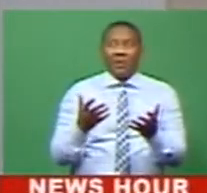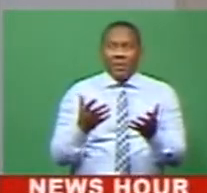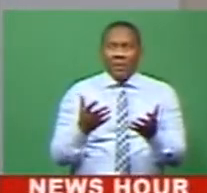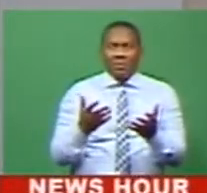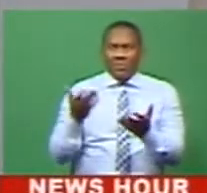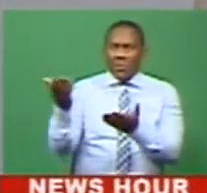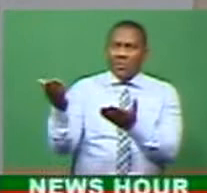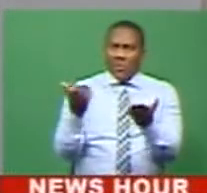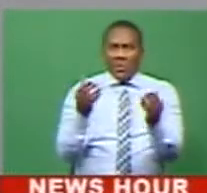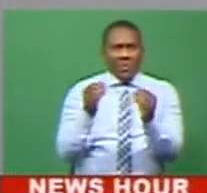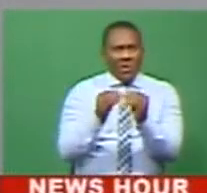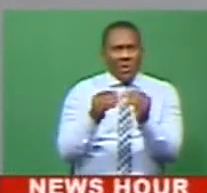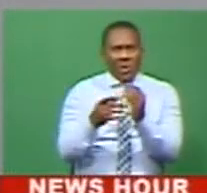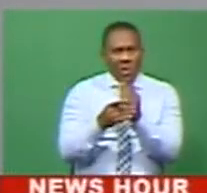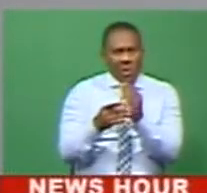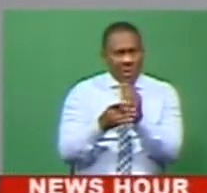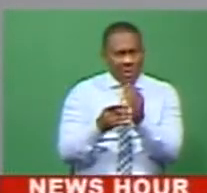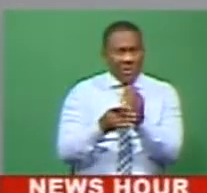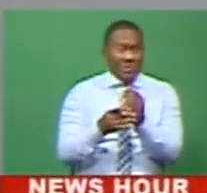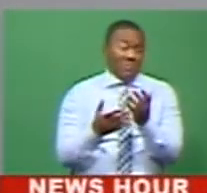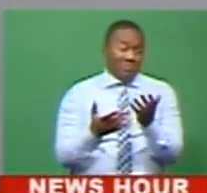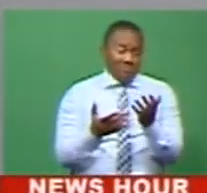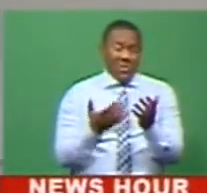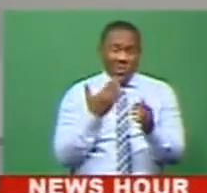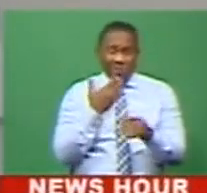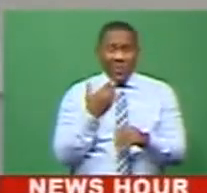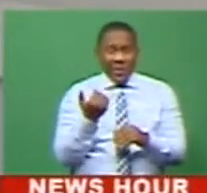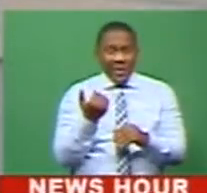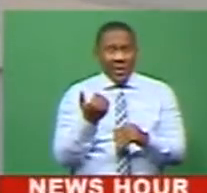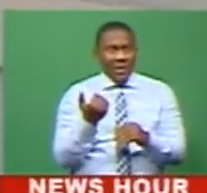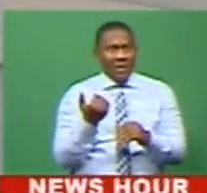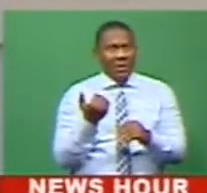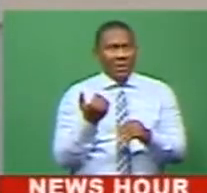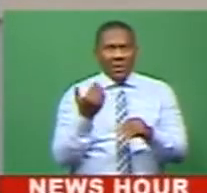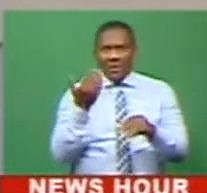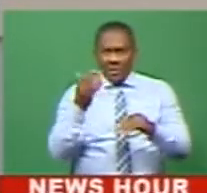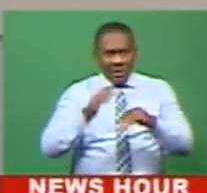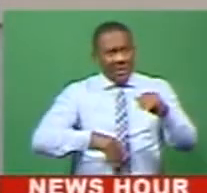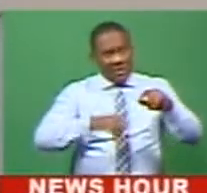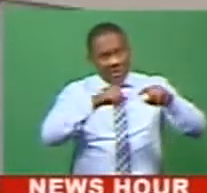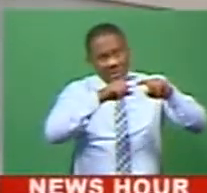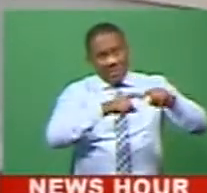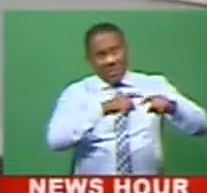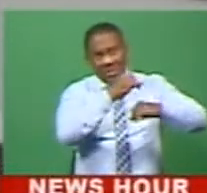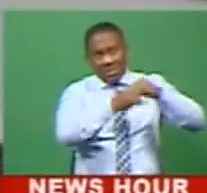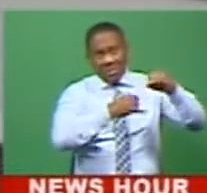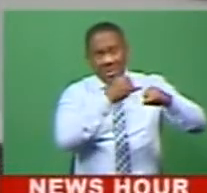deal to help address the international factors that affect prices of petroleum products.